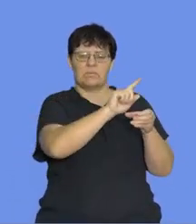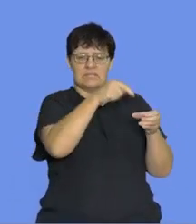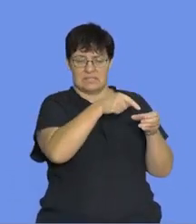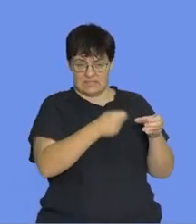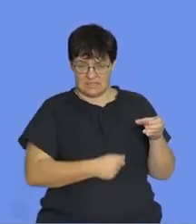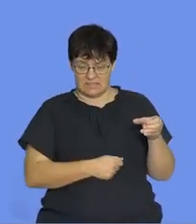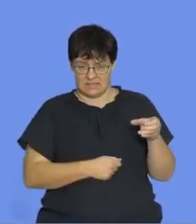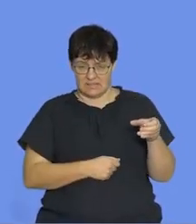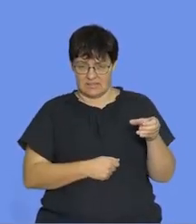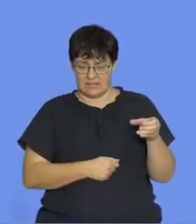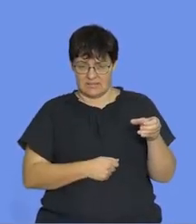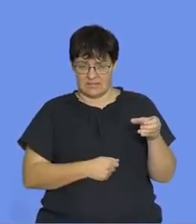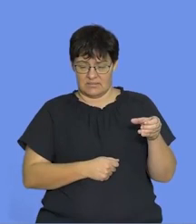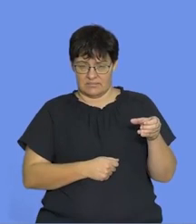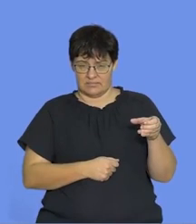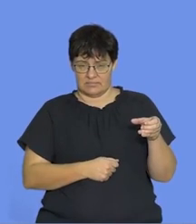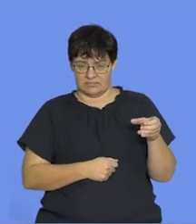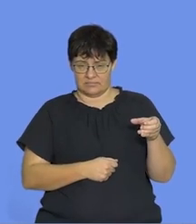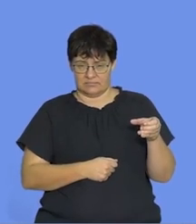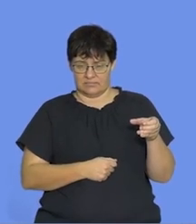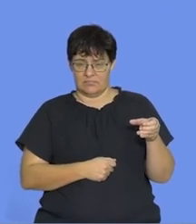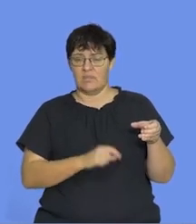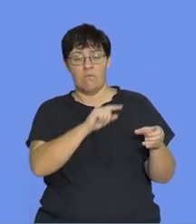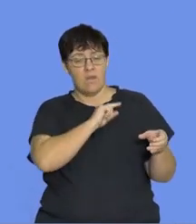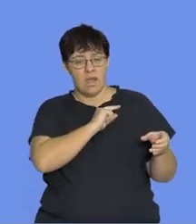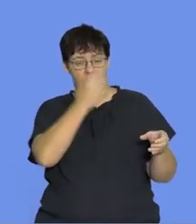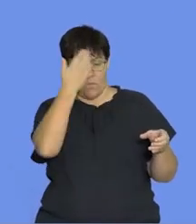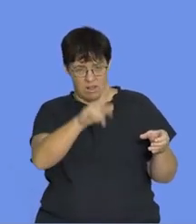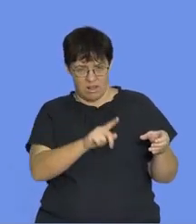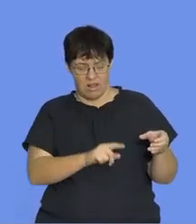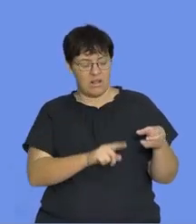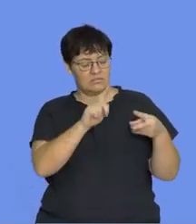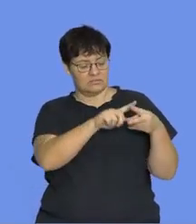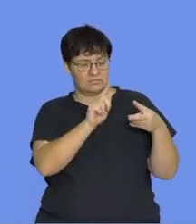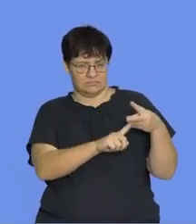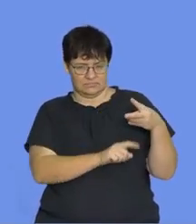we're talking about compounds, okay? Because we know there are two types of,